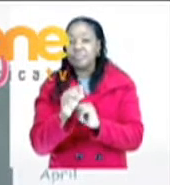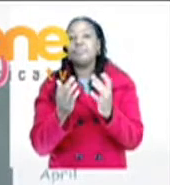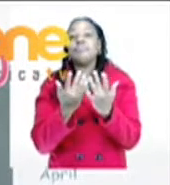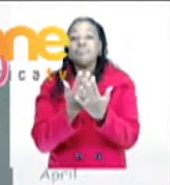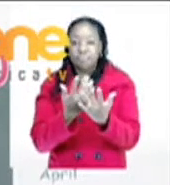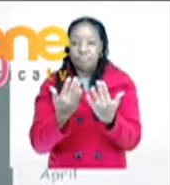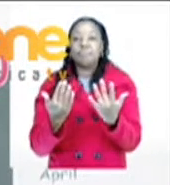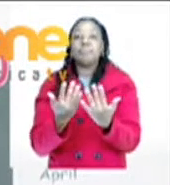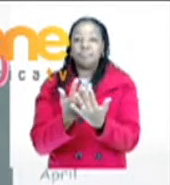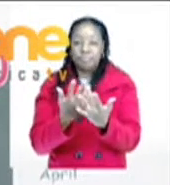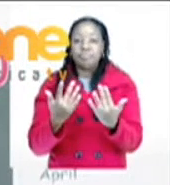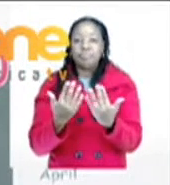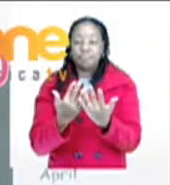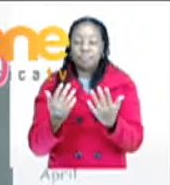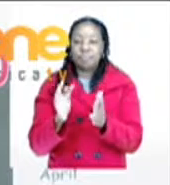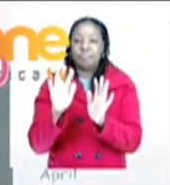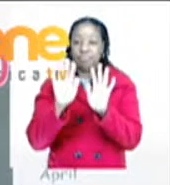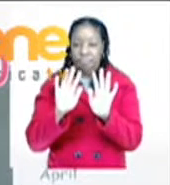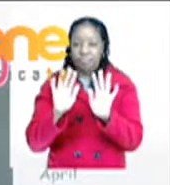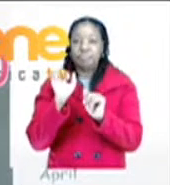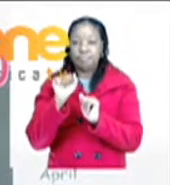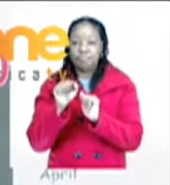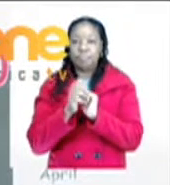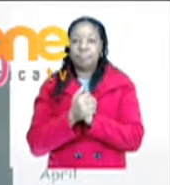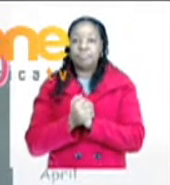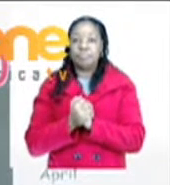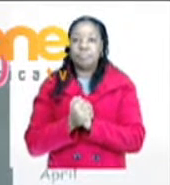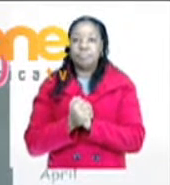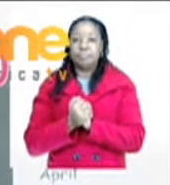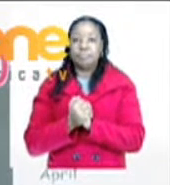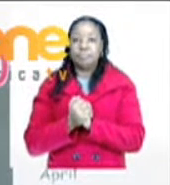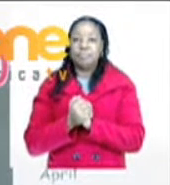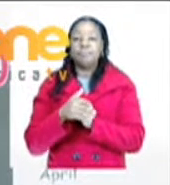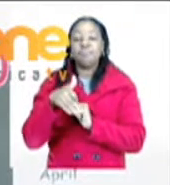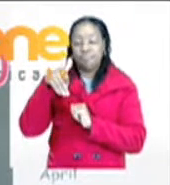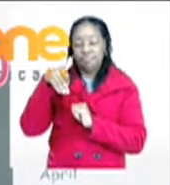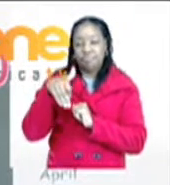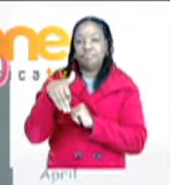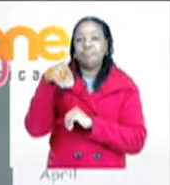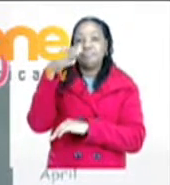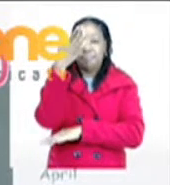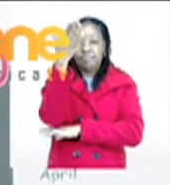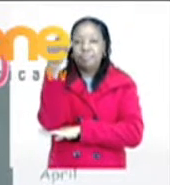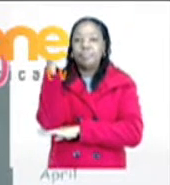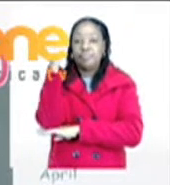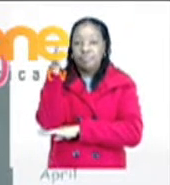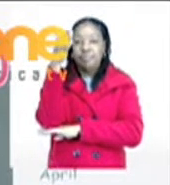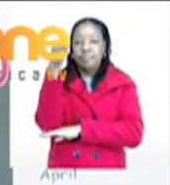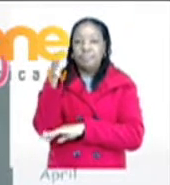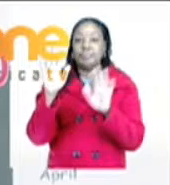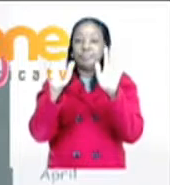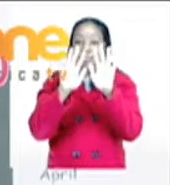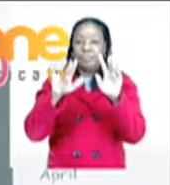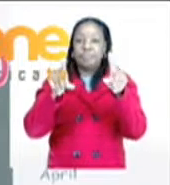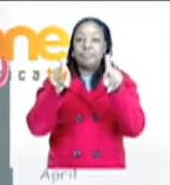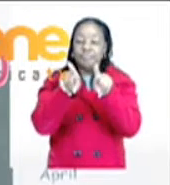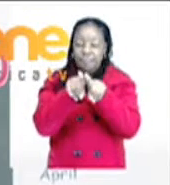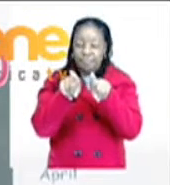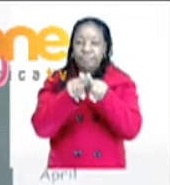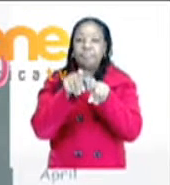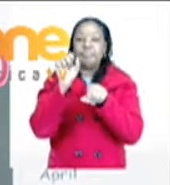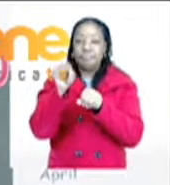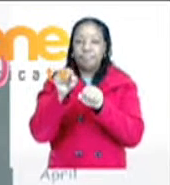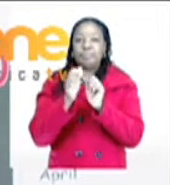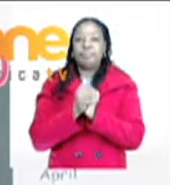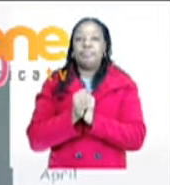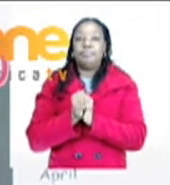in green. There is our Namibian flag. And right on the